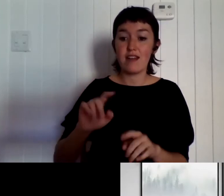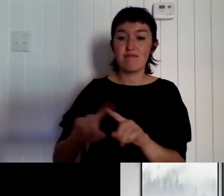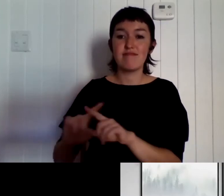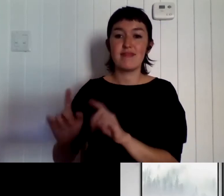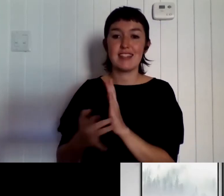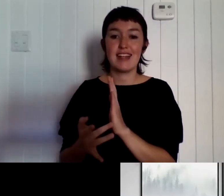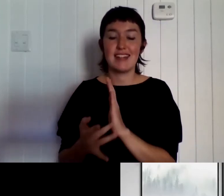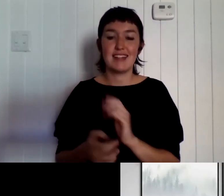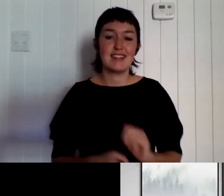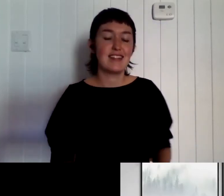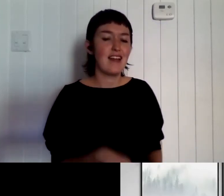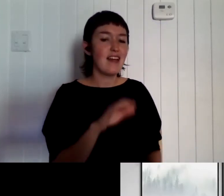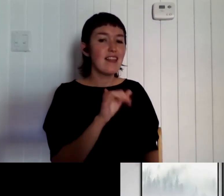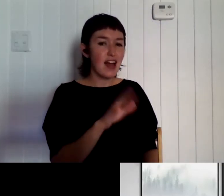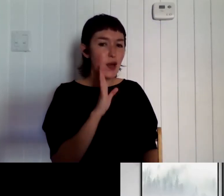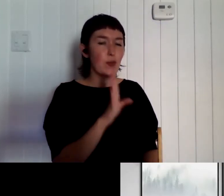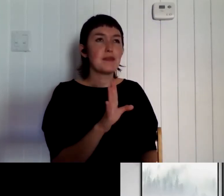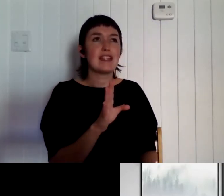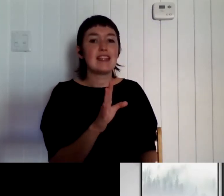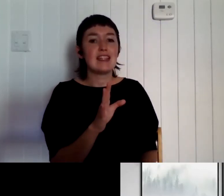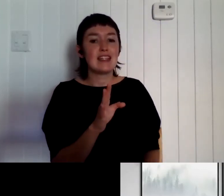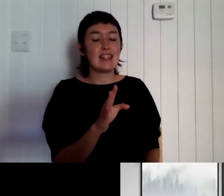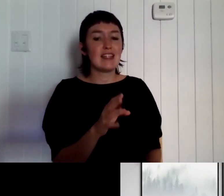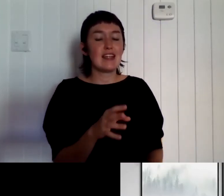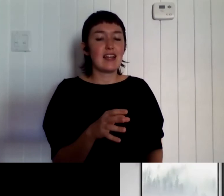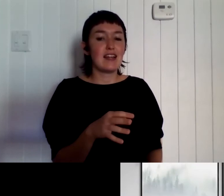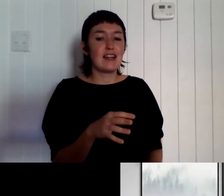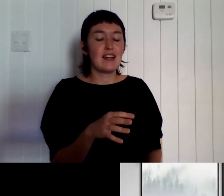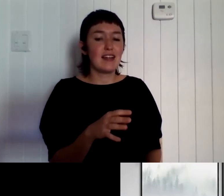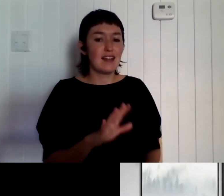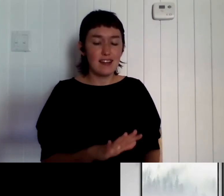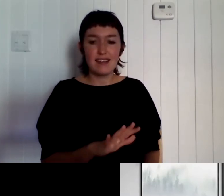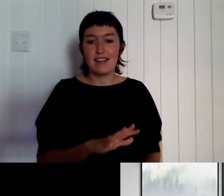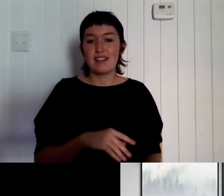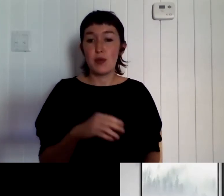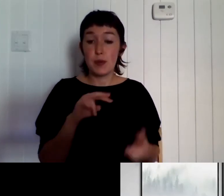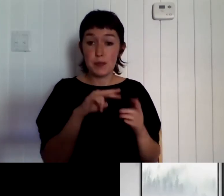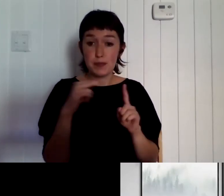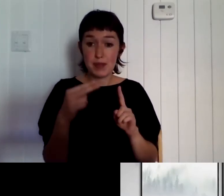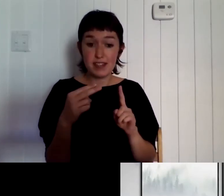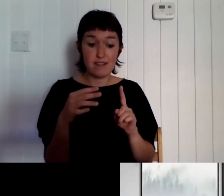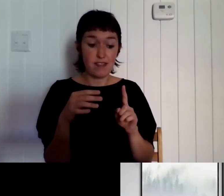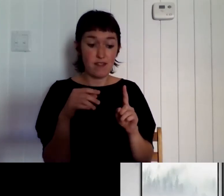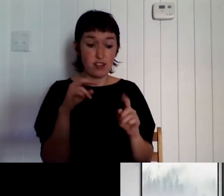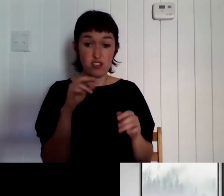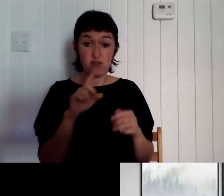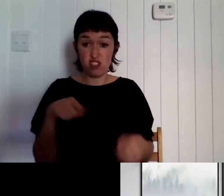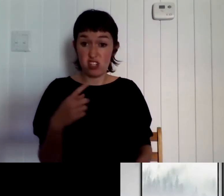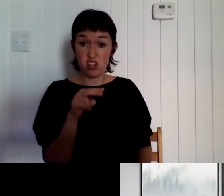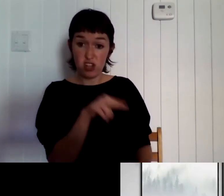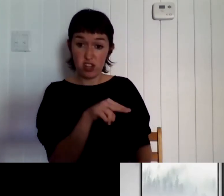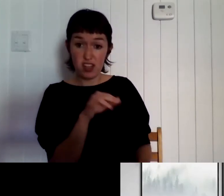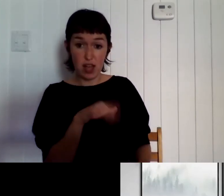That would be, I mean, even from just a perspective of being able to look at that would be really cool. But we're